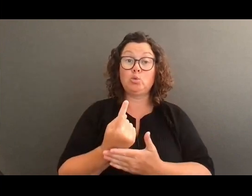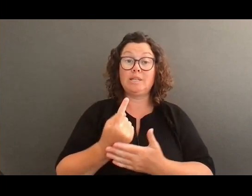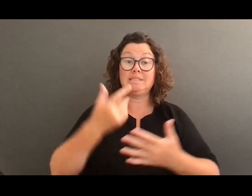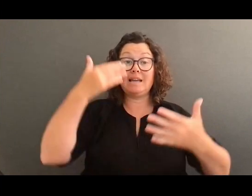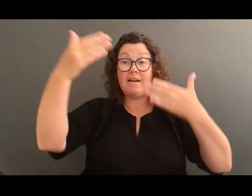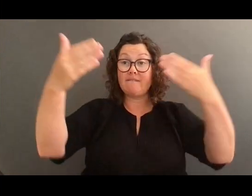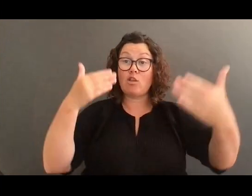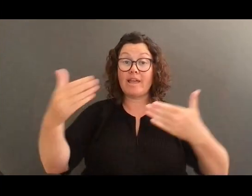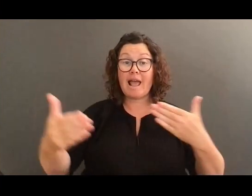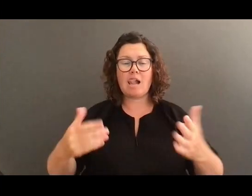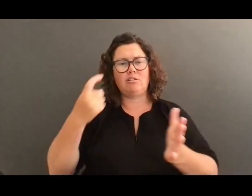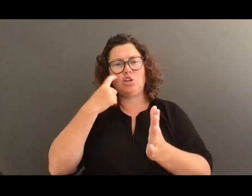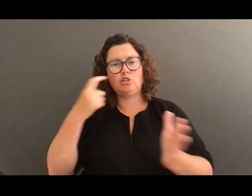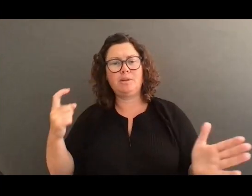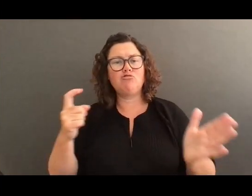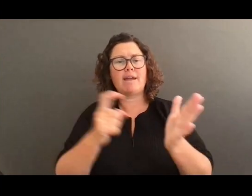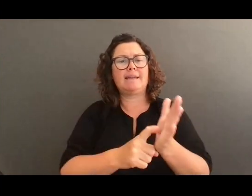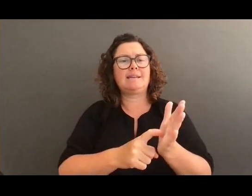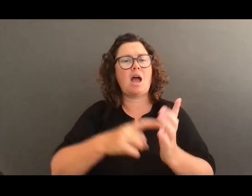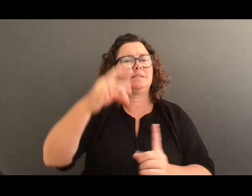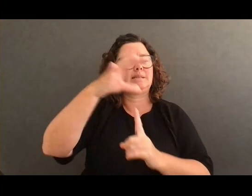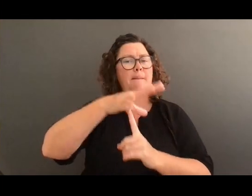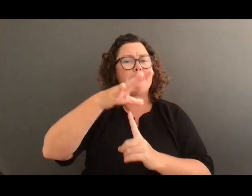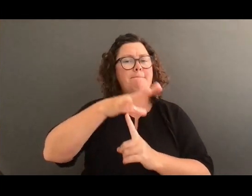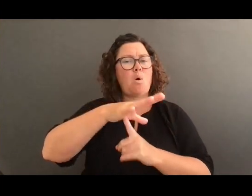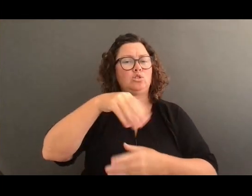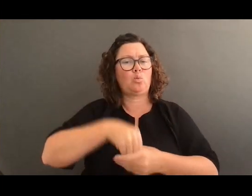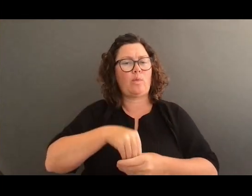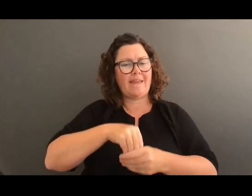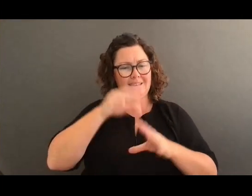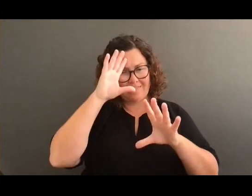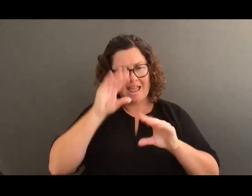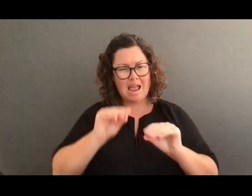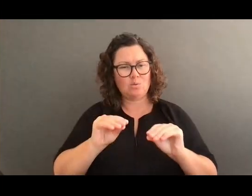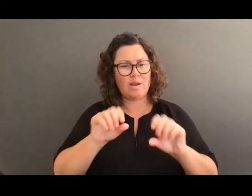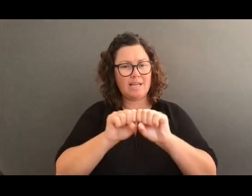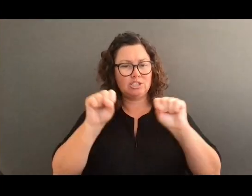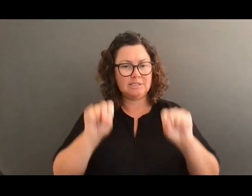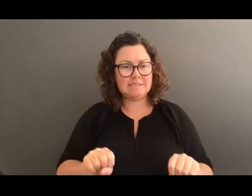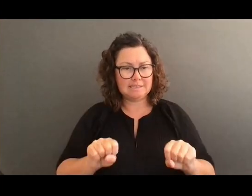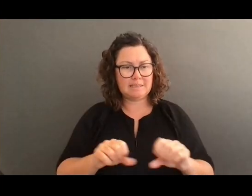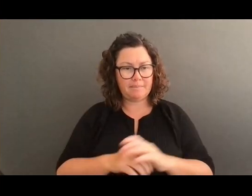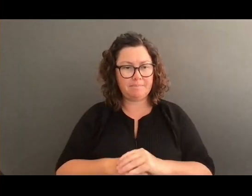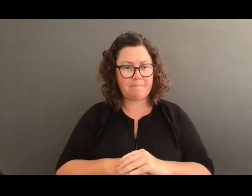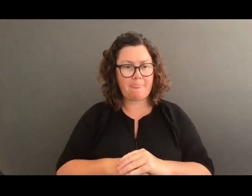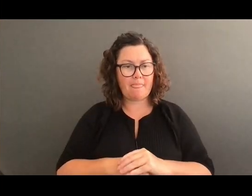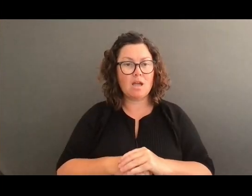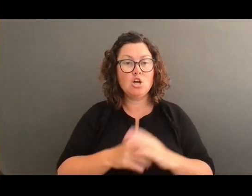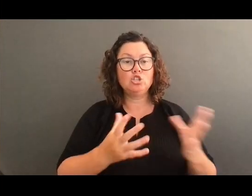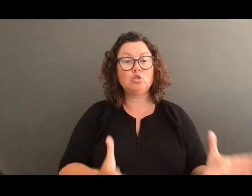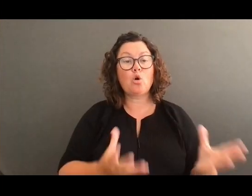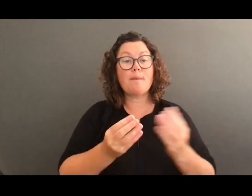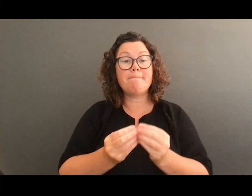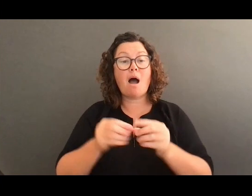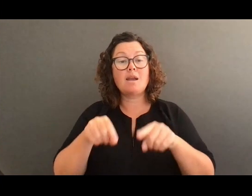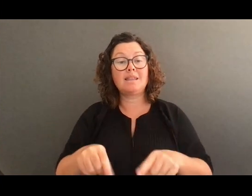ecosystem. Referencing some concepts from Te Ao Māori and combining these with adult learning pedagogies, RAMP has made some